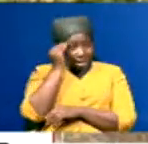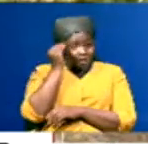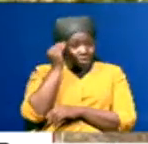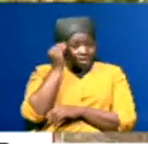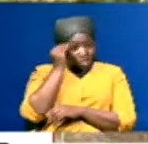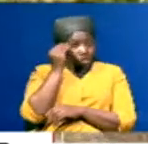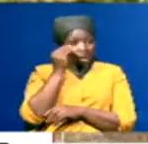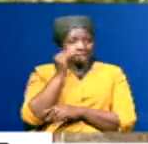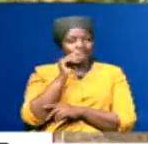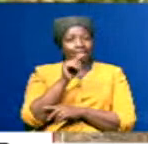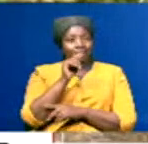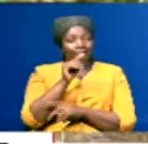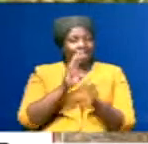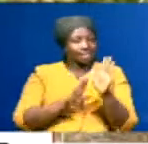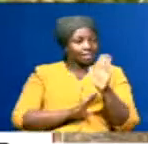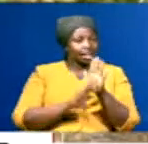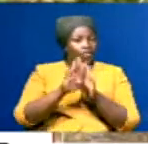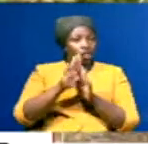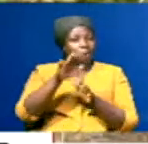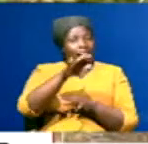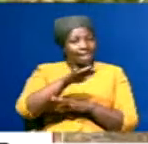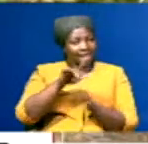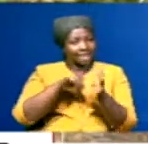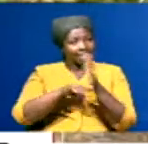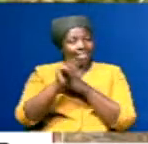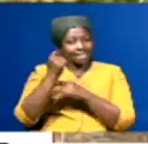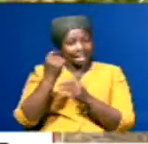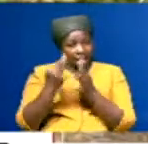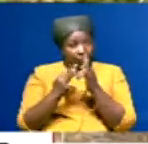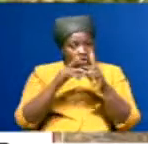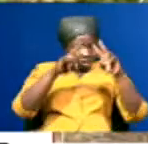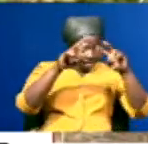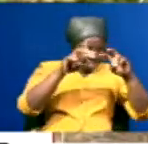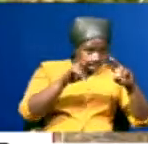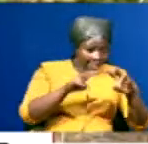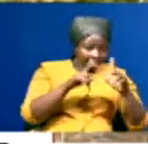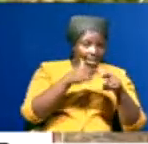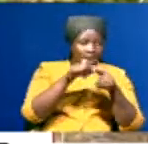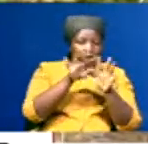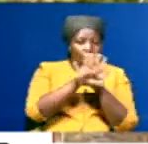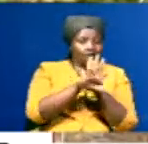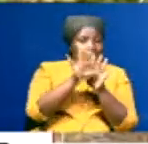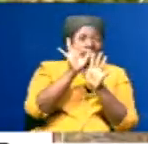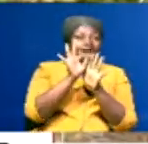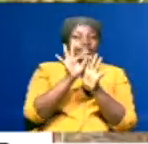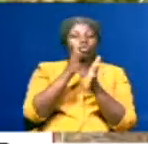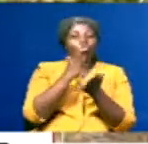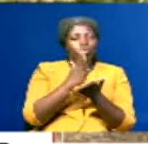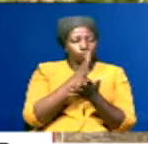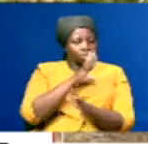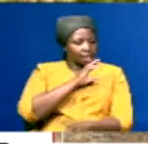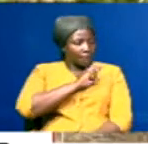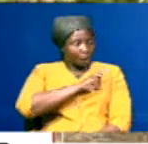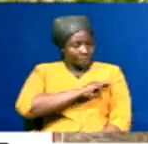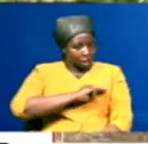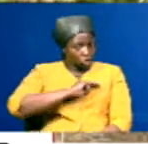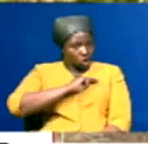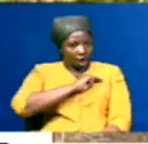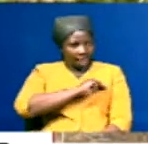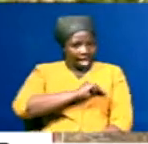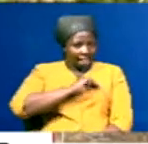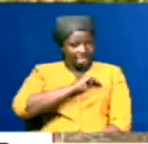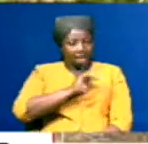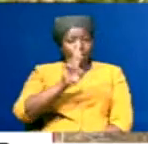areas of Kenya, if you check, you'll find that it is missionaries who used to